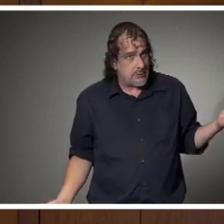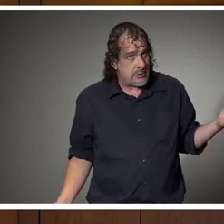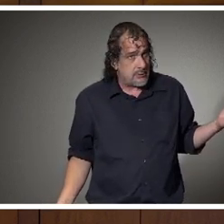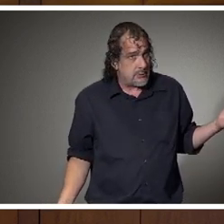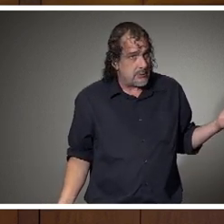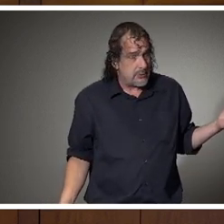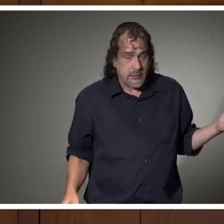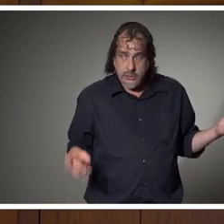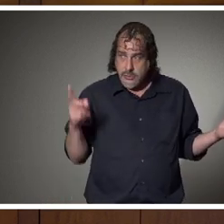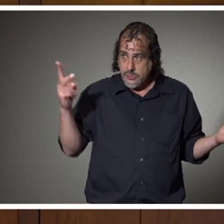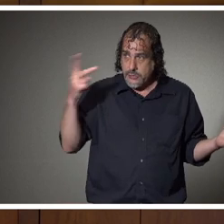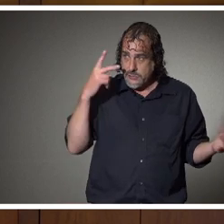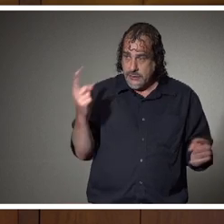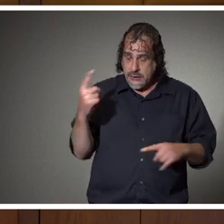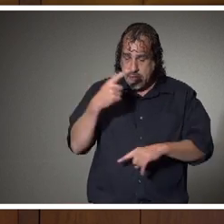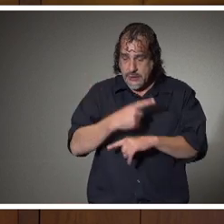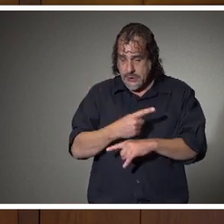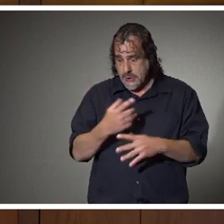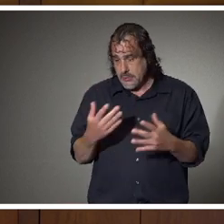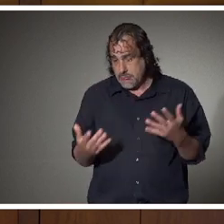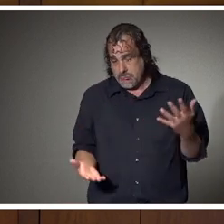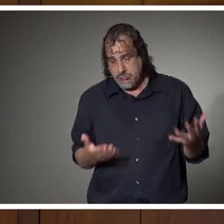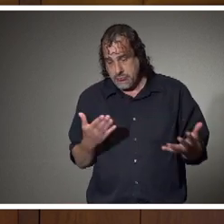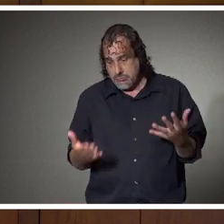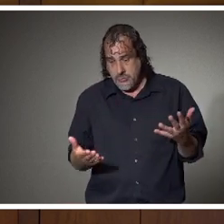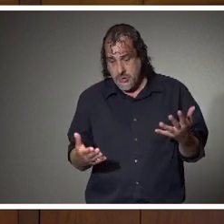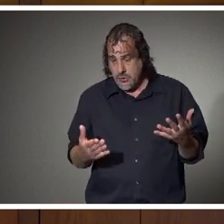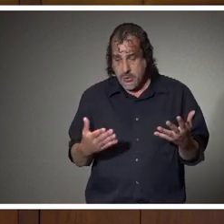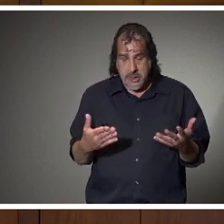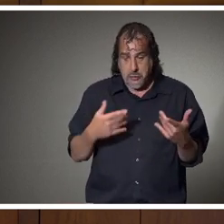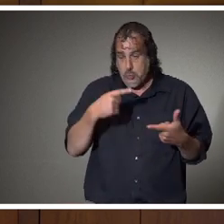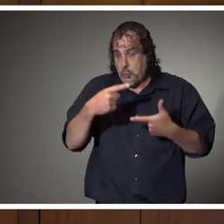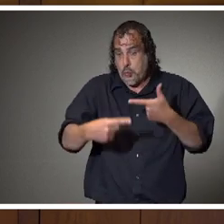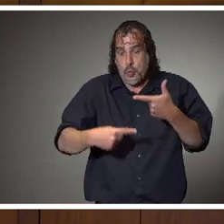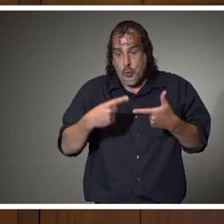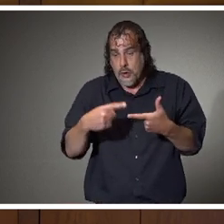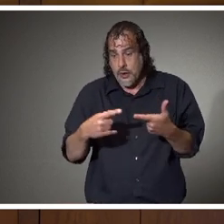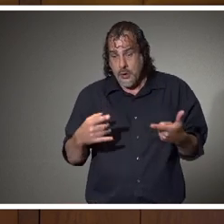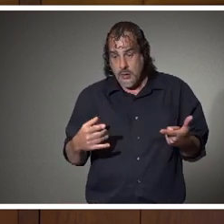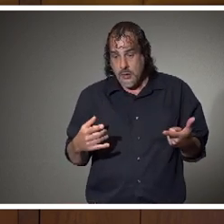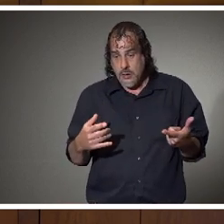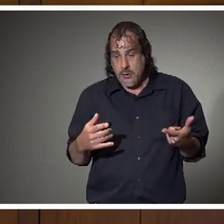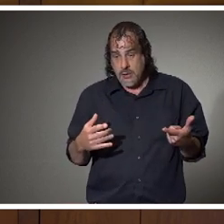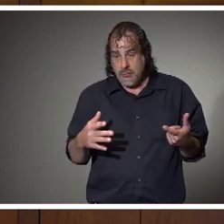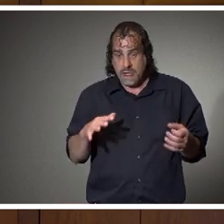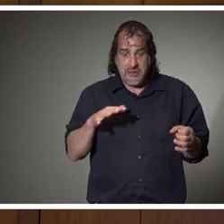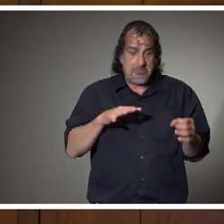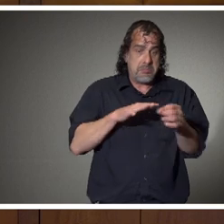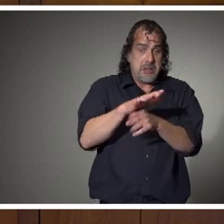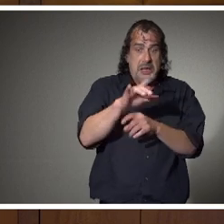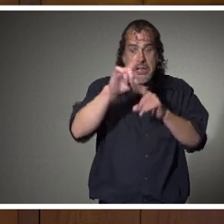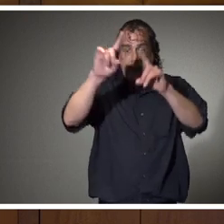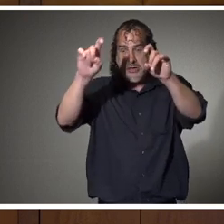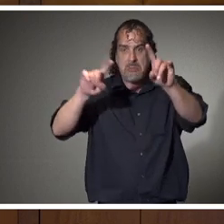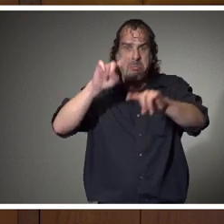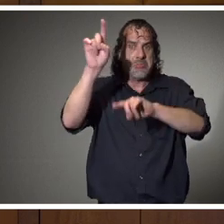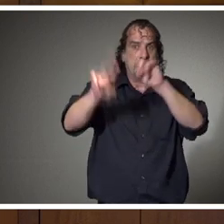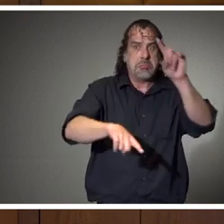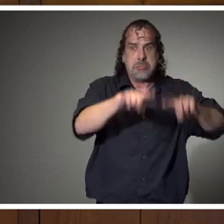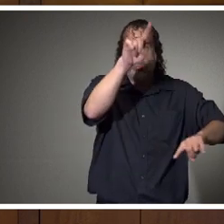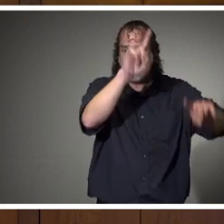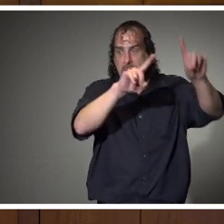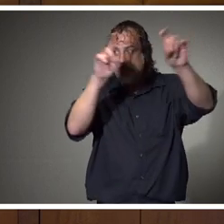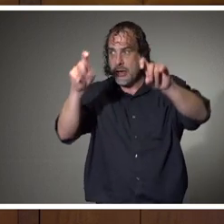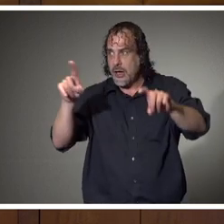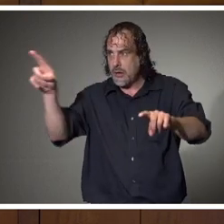do you foresee a day when that might be, and when that may come, where we'll see broader testing? And what are you looking forward